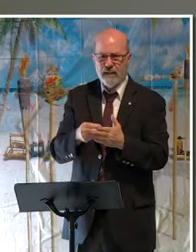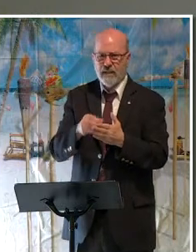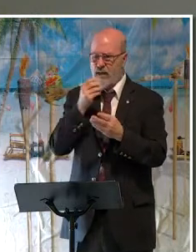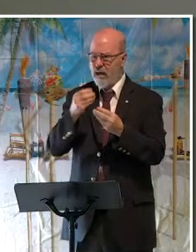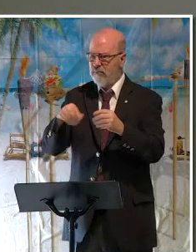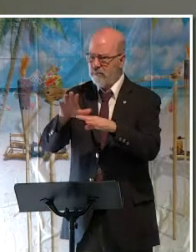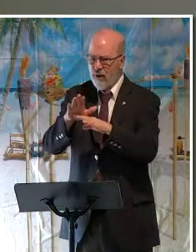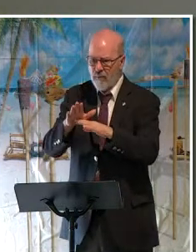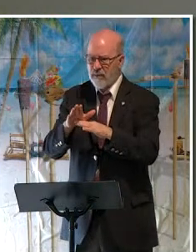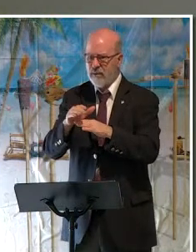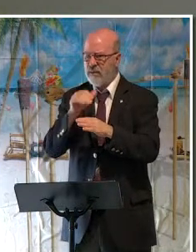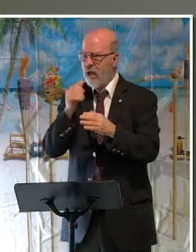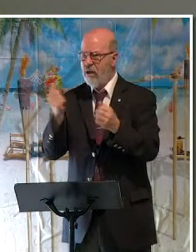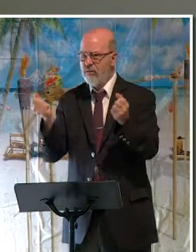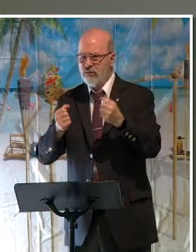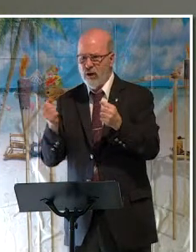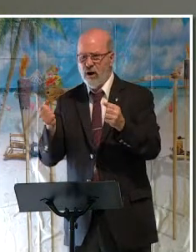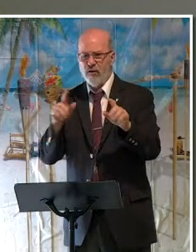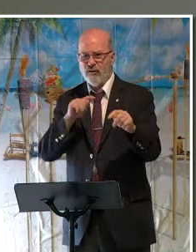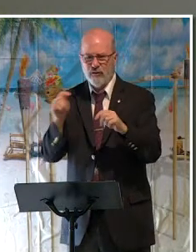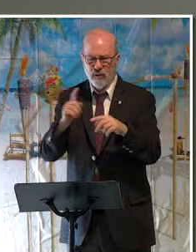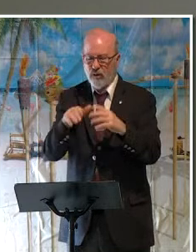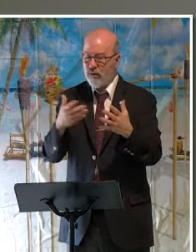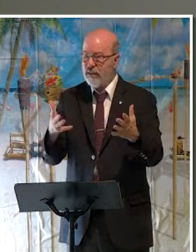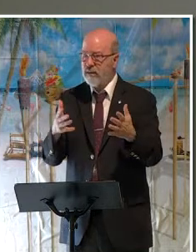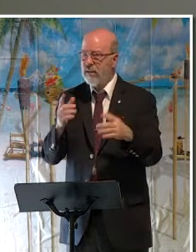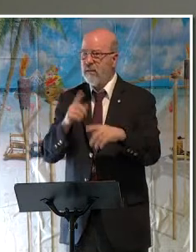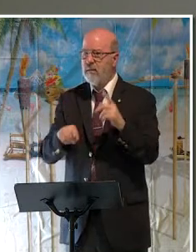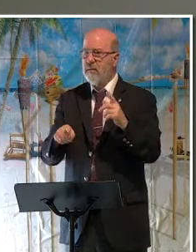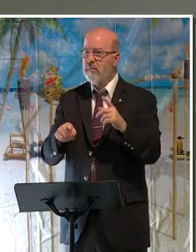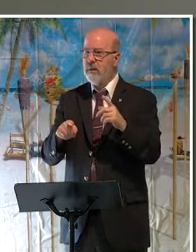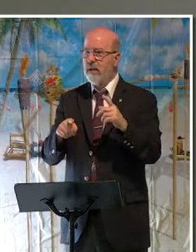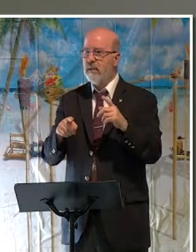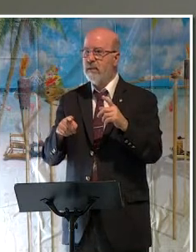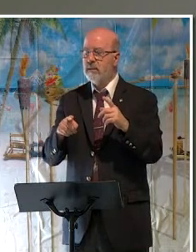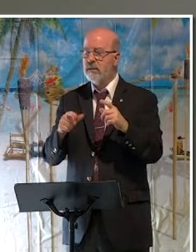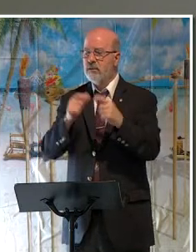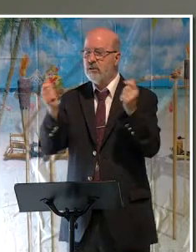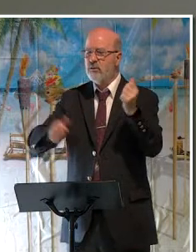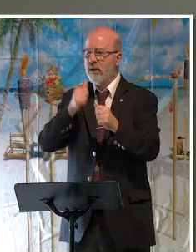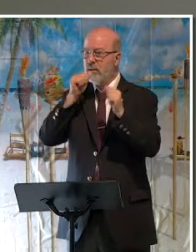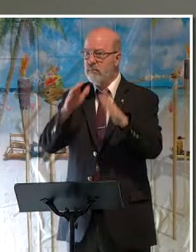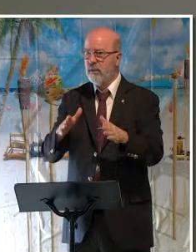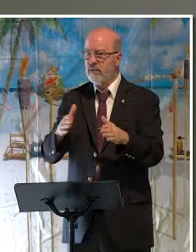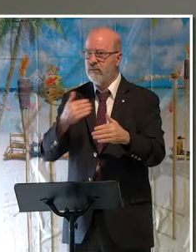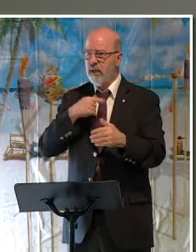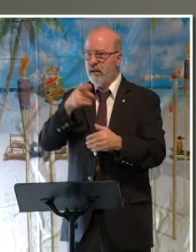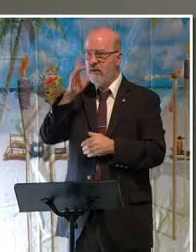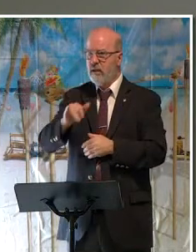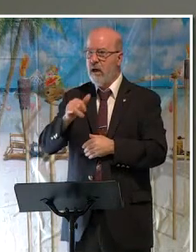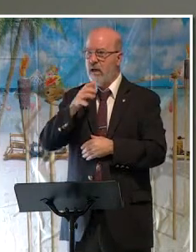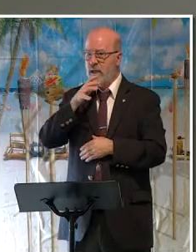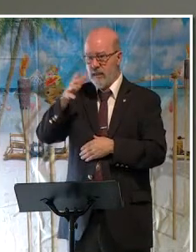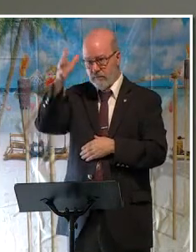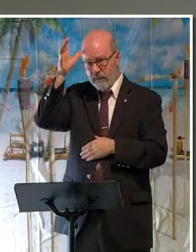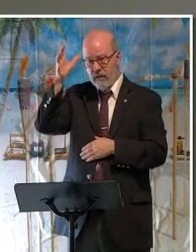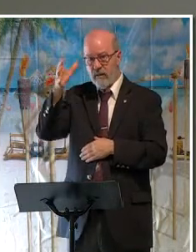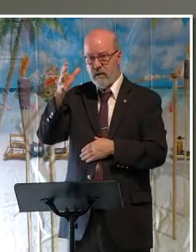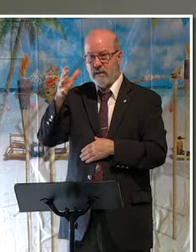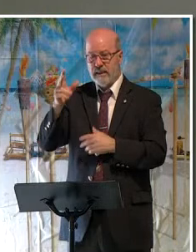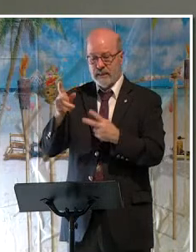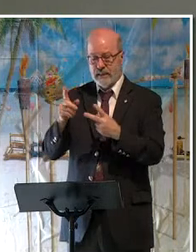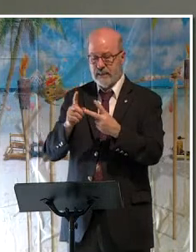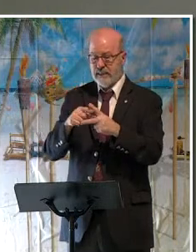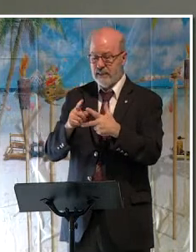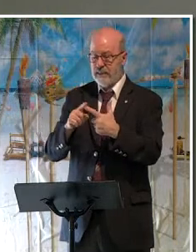lands, not to have cars and toys and all those things, but not the greatest blessing is to have godly parents. And they said,